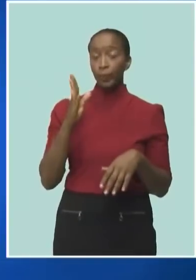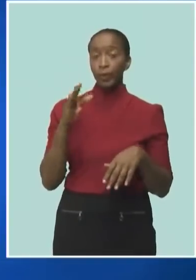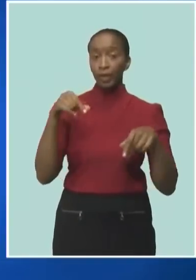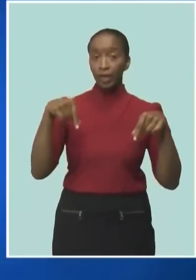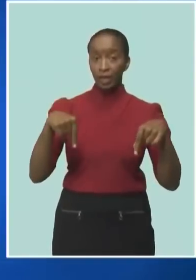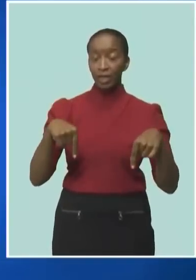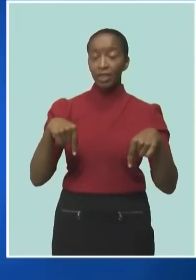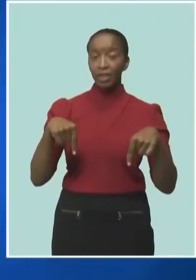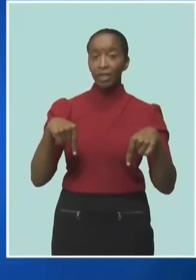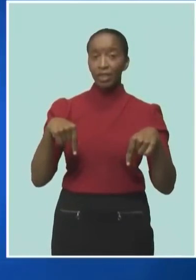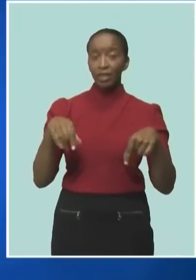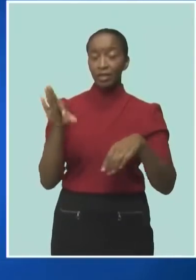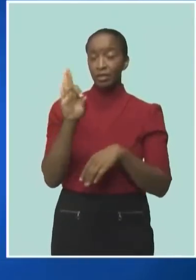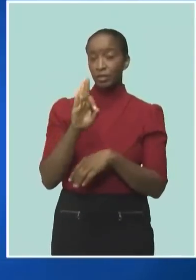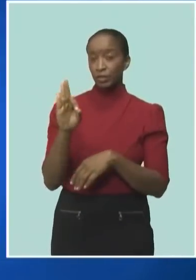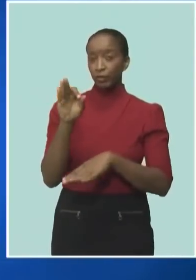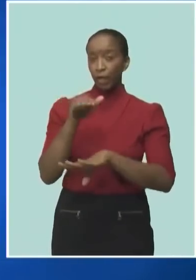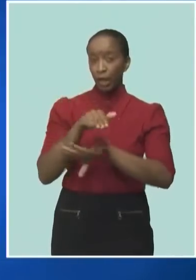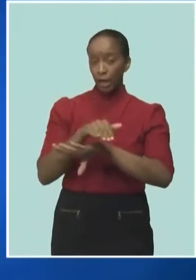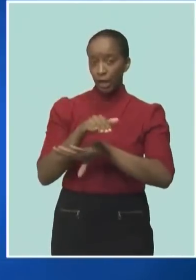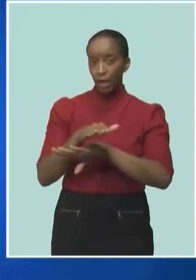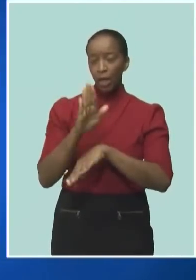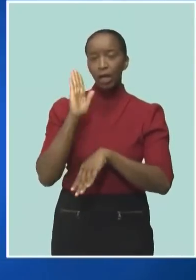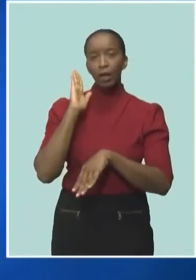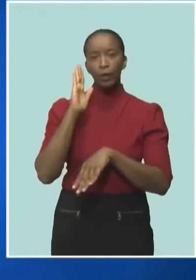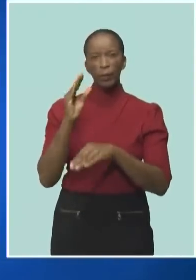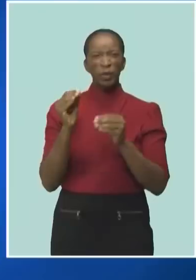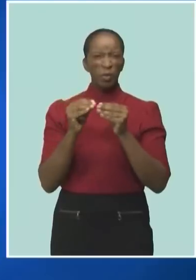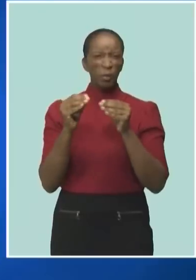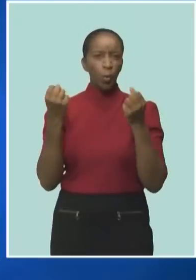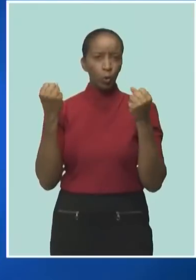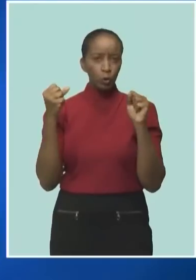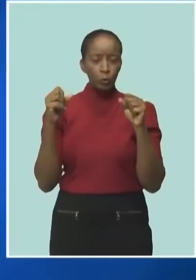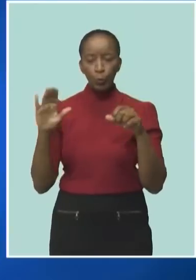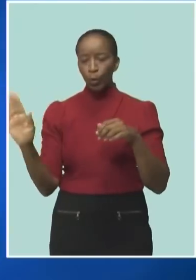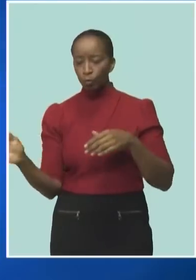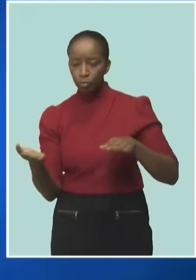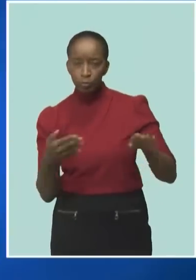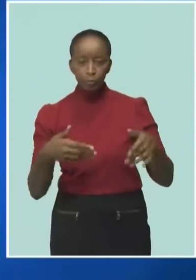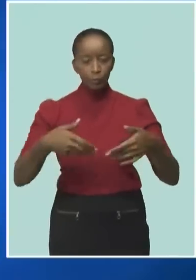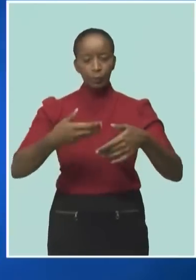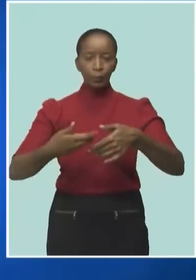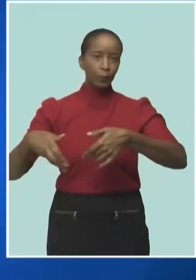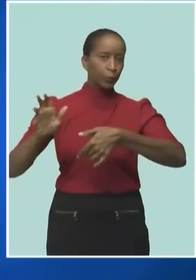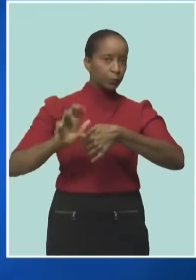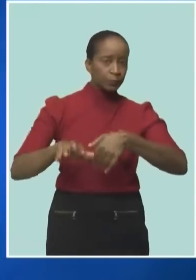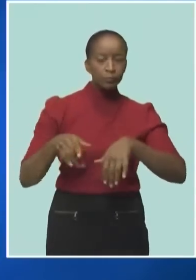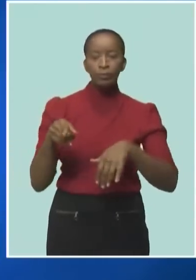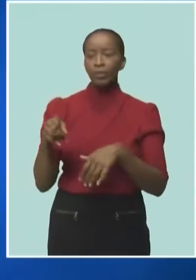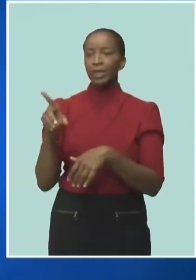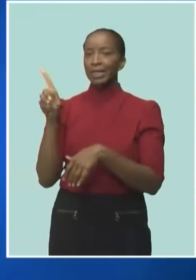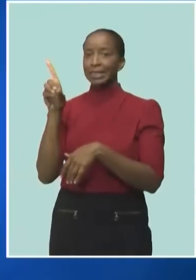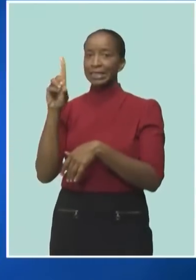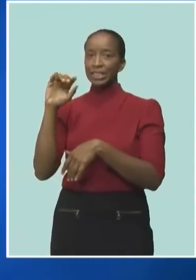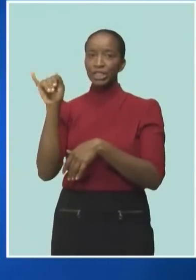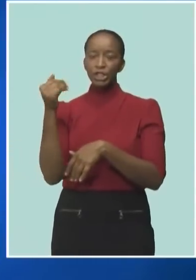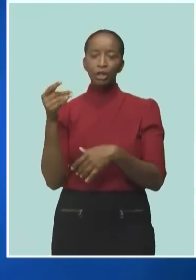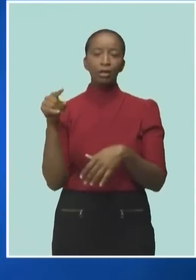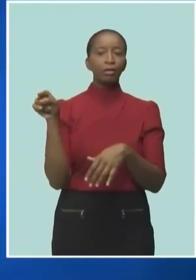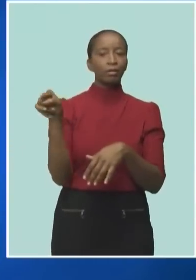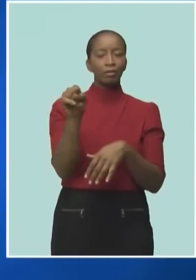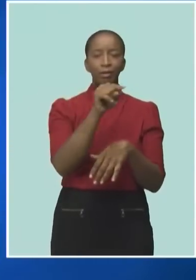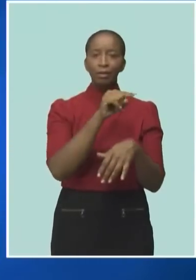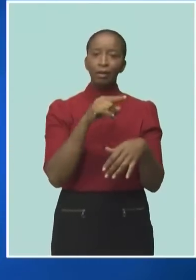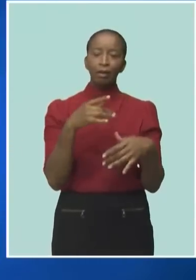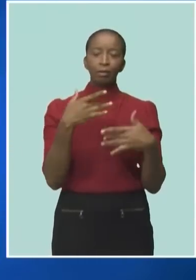road tennis, the dominoes, and on the main stage, the DJ and open mic. So in here is going